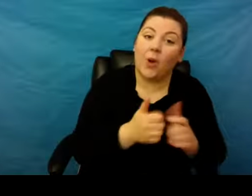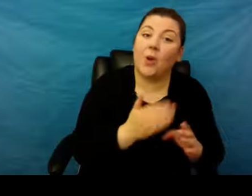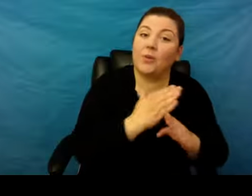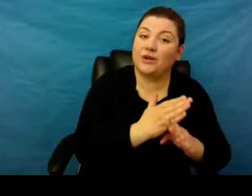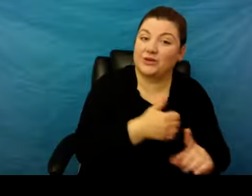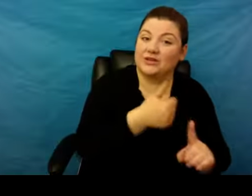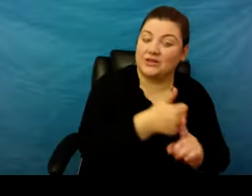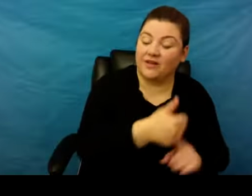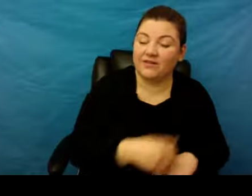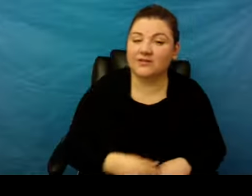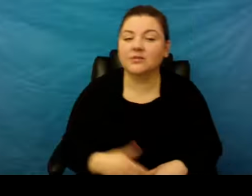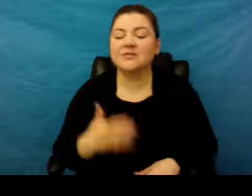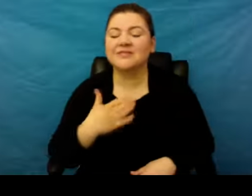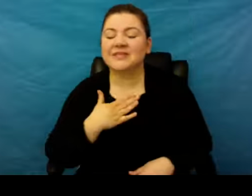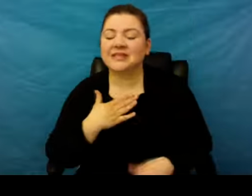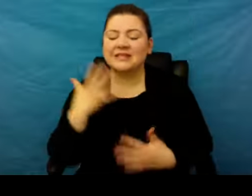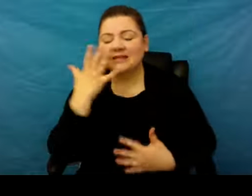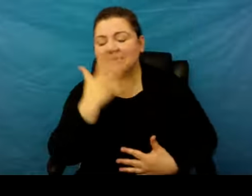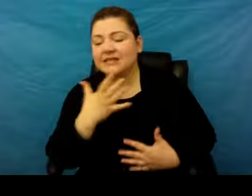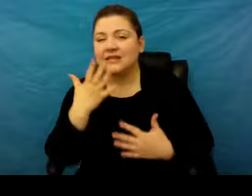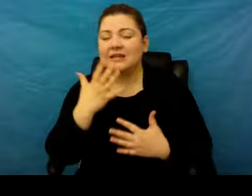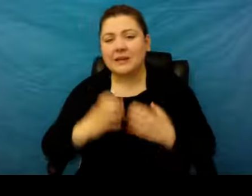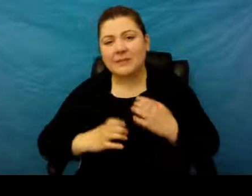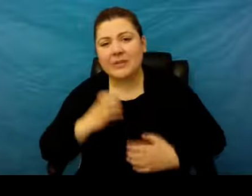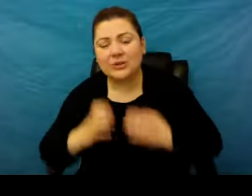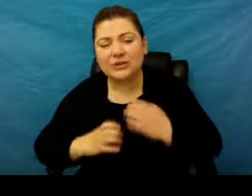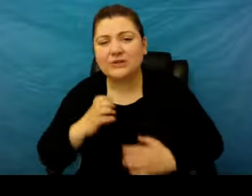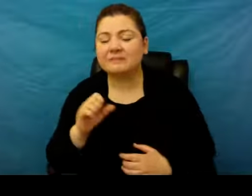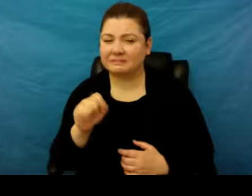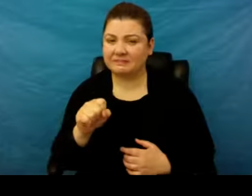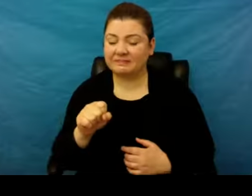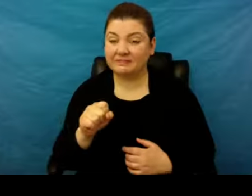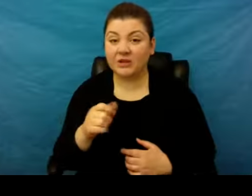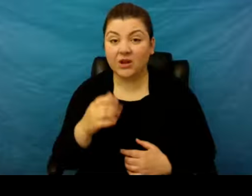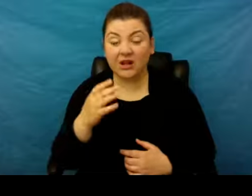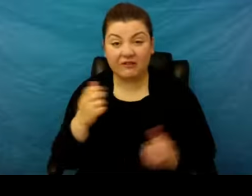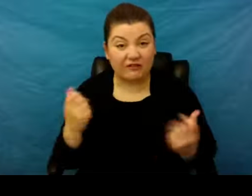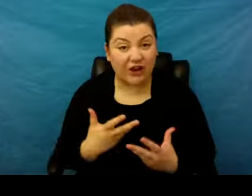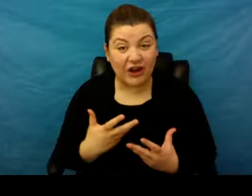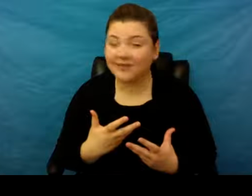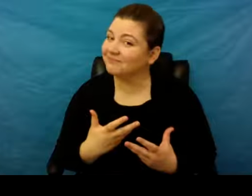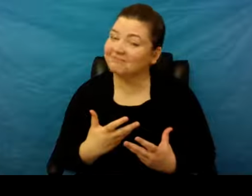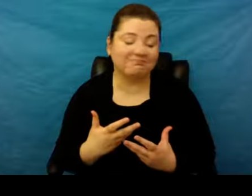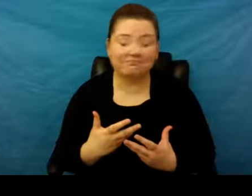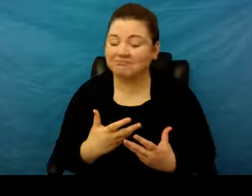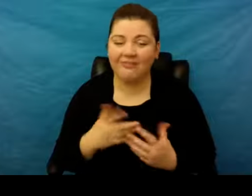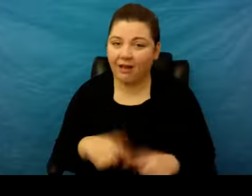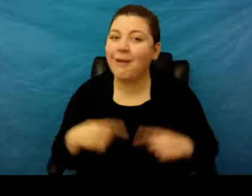emotional. It's not because I'm scared. It's actually the opposite. For the first time in a while,